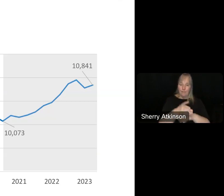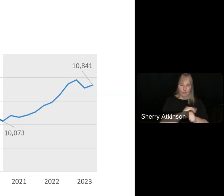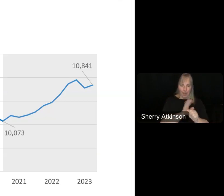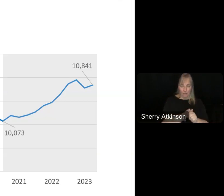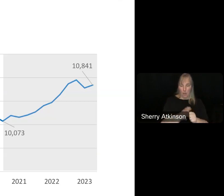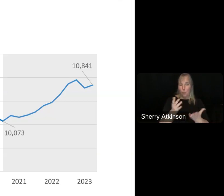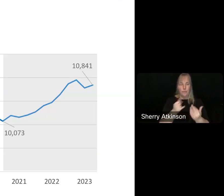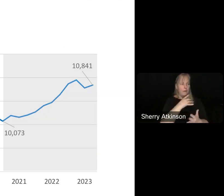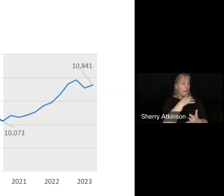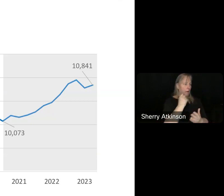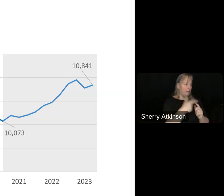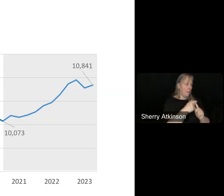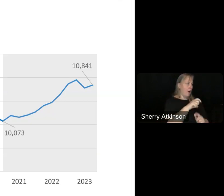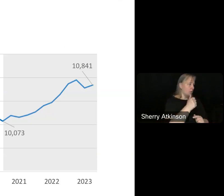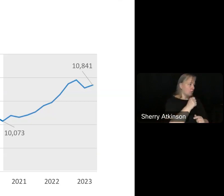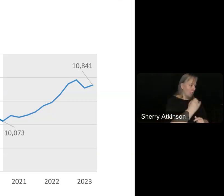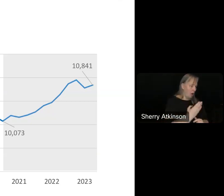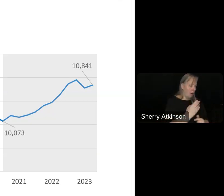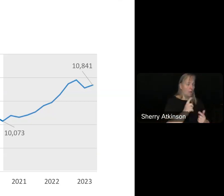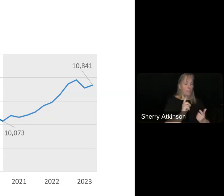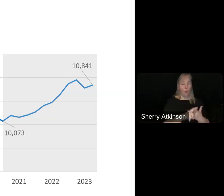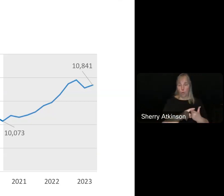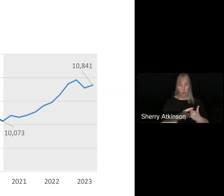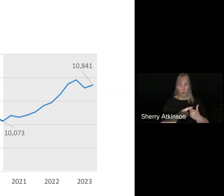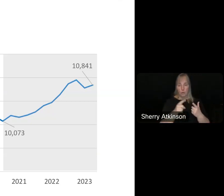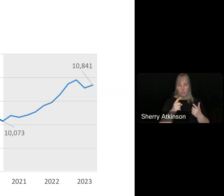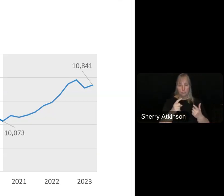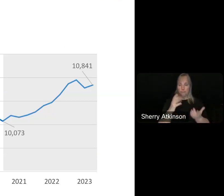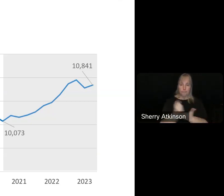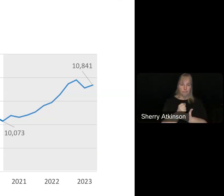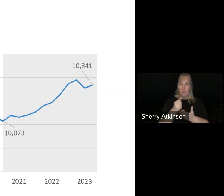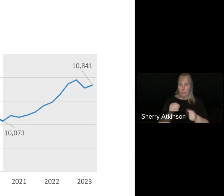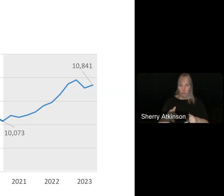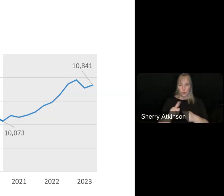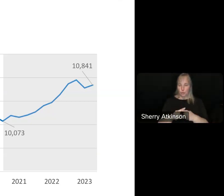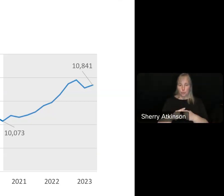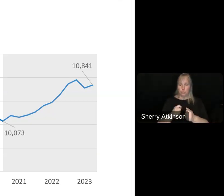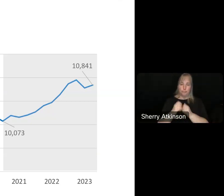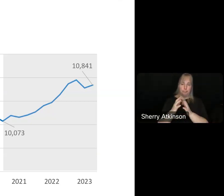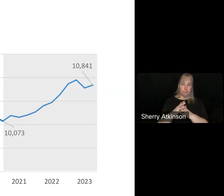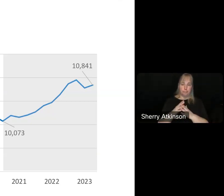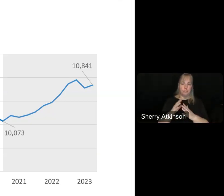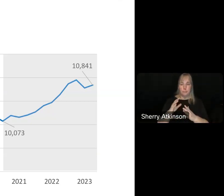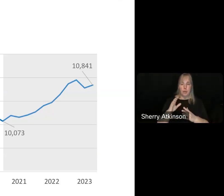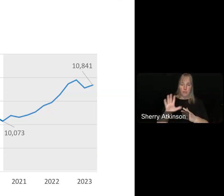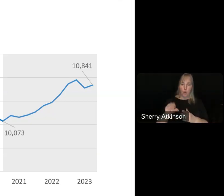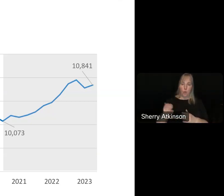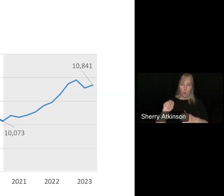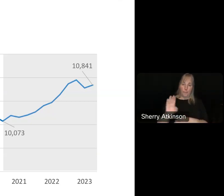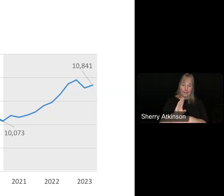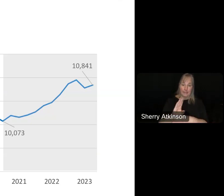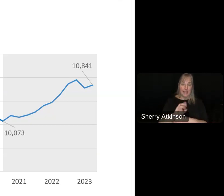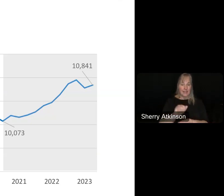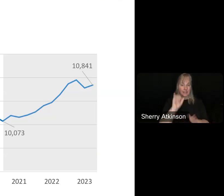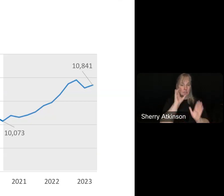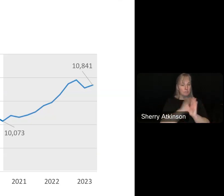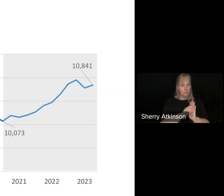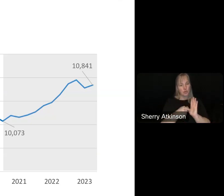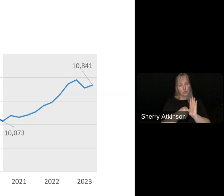their other job, or they just chose that as an opportunity to start their own business. And this graph is kind of just showing